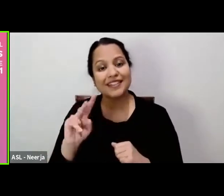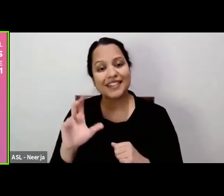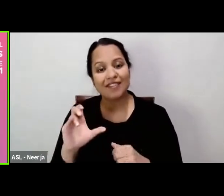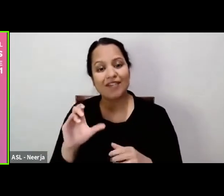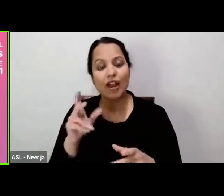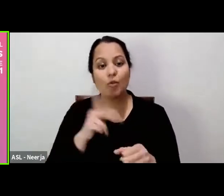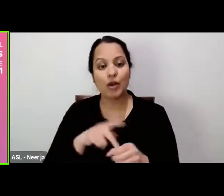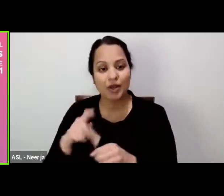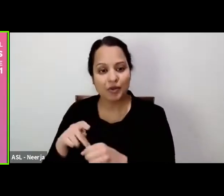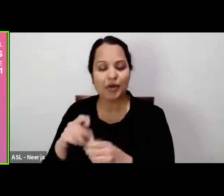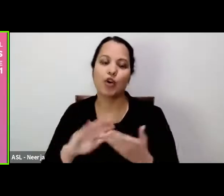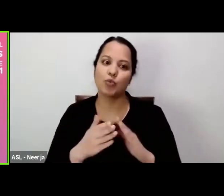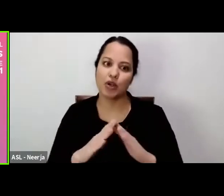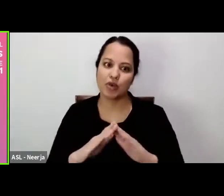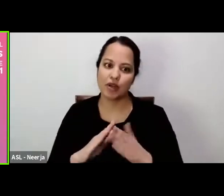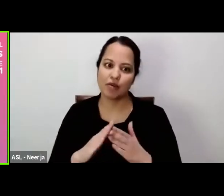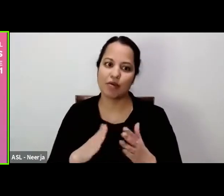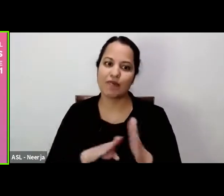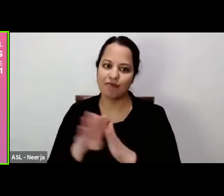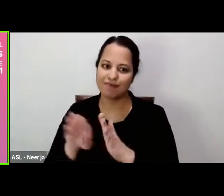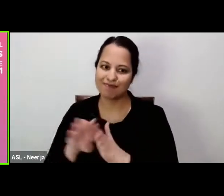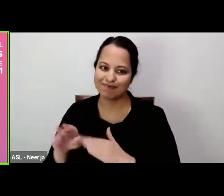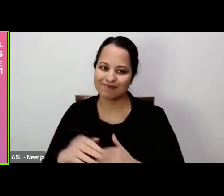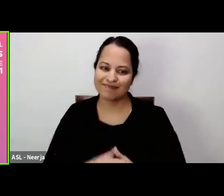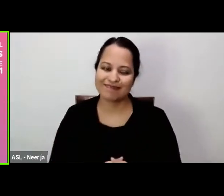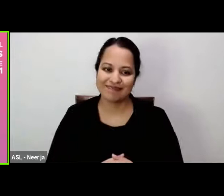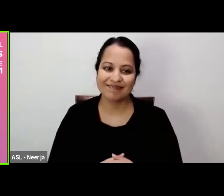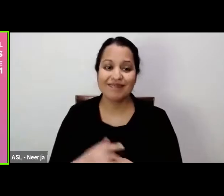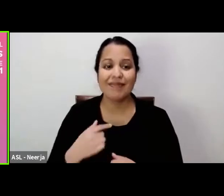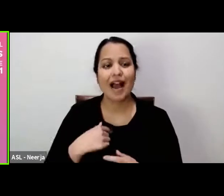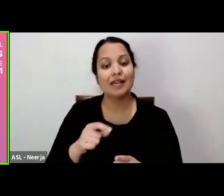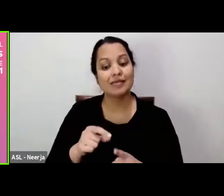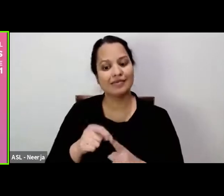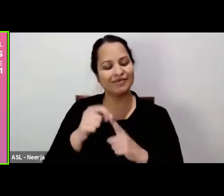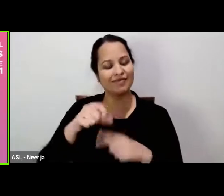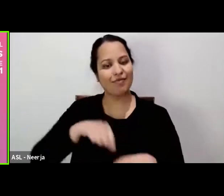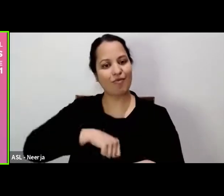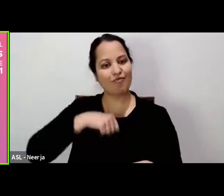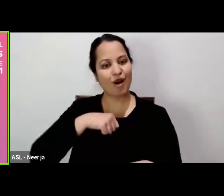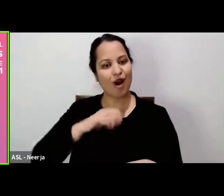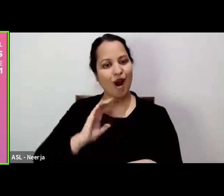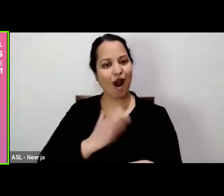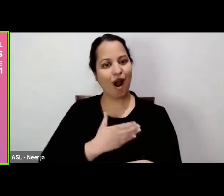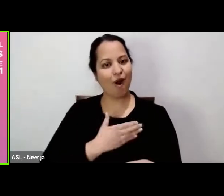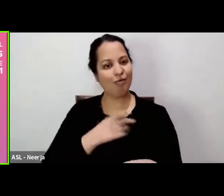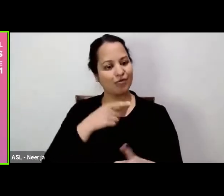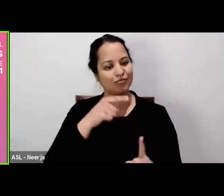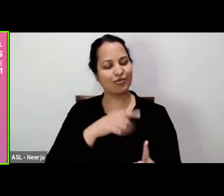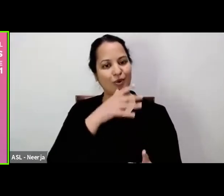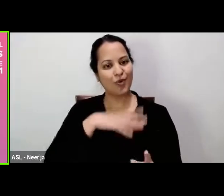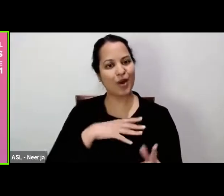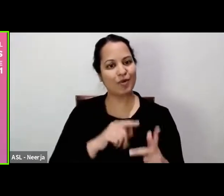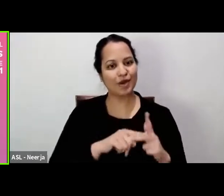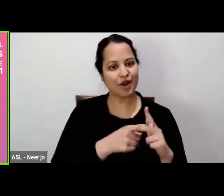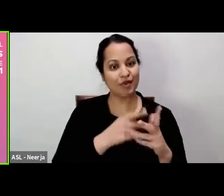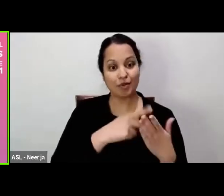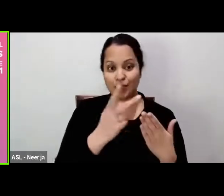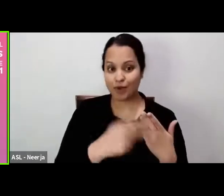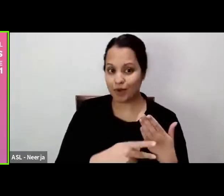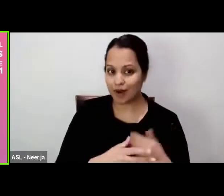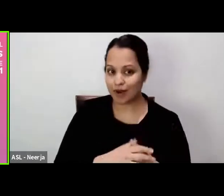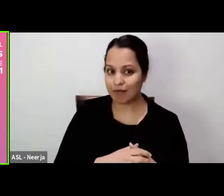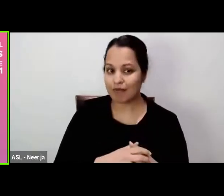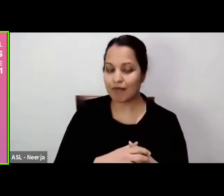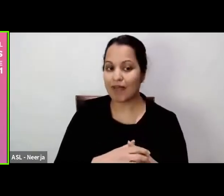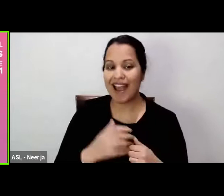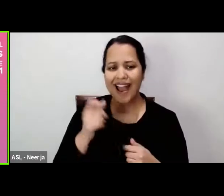community building. I am particularly proud of OCA's Women's Initiative program that we host